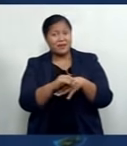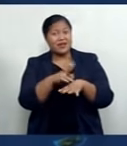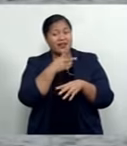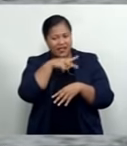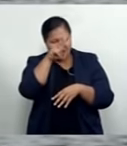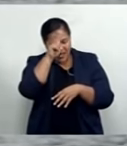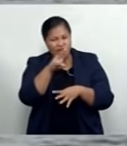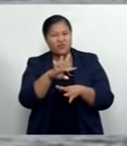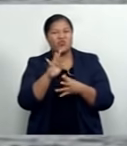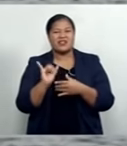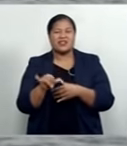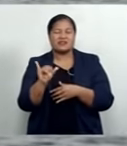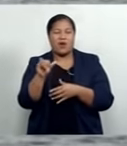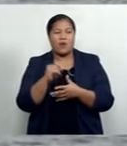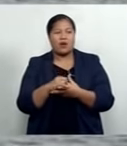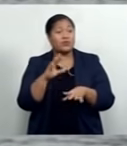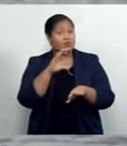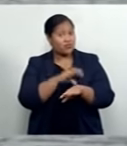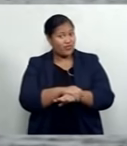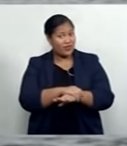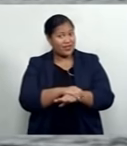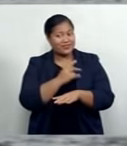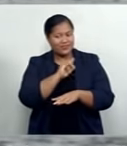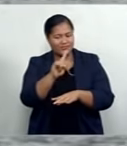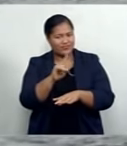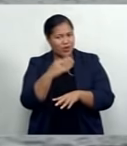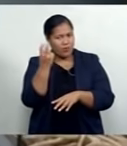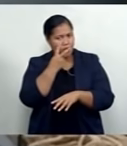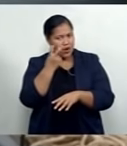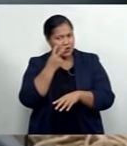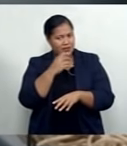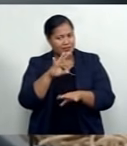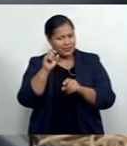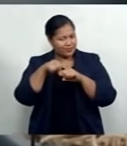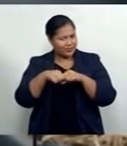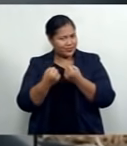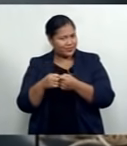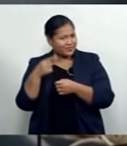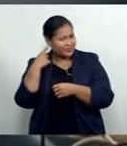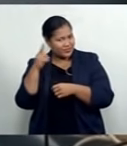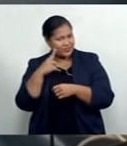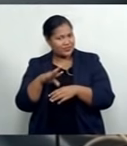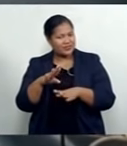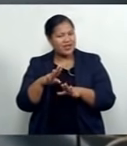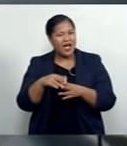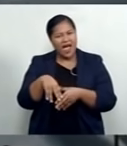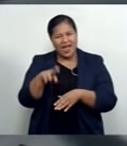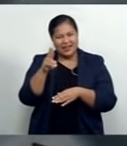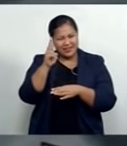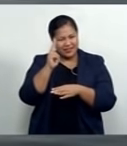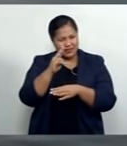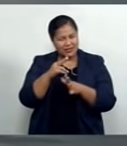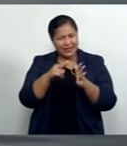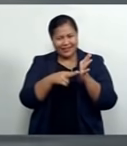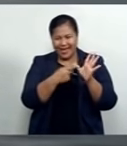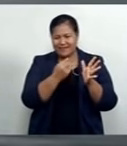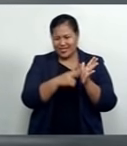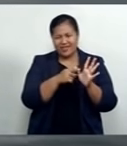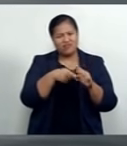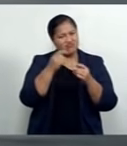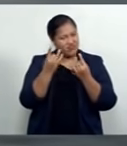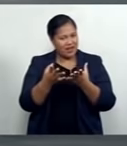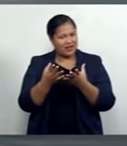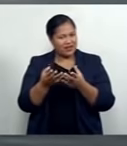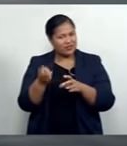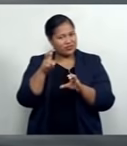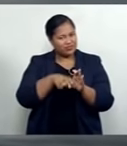in Desawa. With police at the forefront of monitoring these breaches, the Navy is also ready to step in when needed. We will go